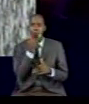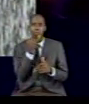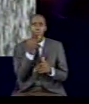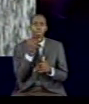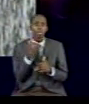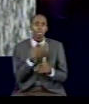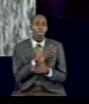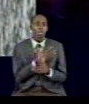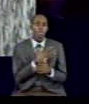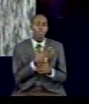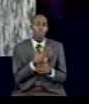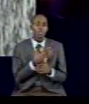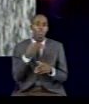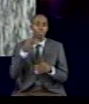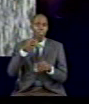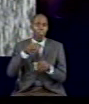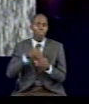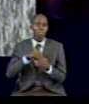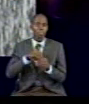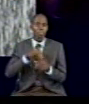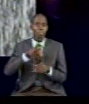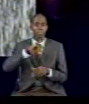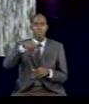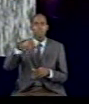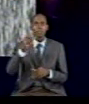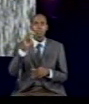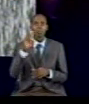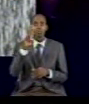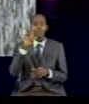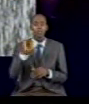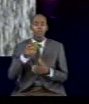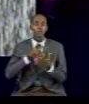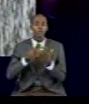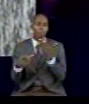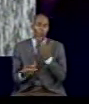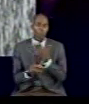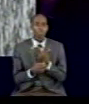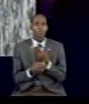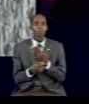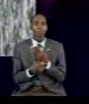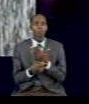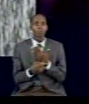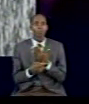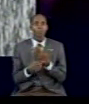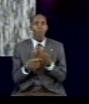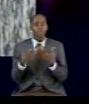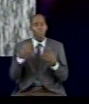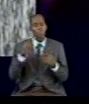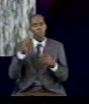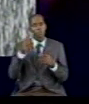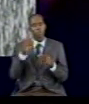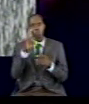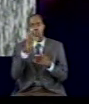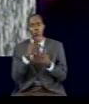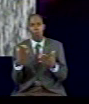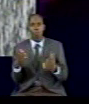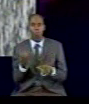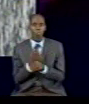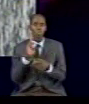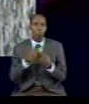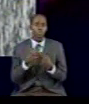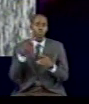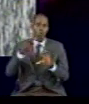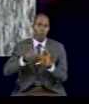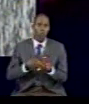the January Global Crusaded Edition was coming, and my parents told me that I should try and attend. And so I did, from the first